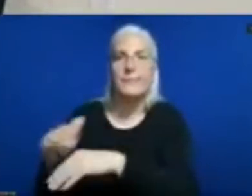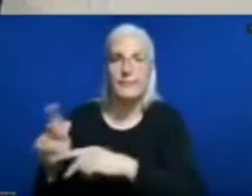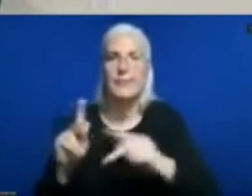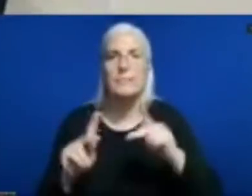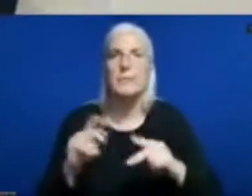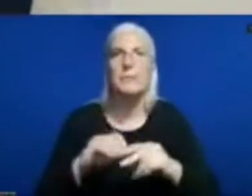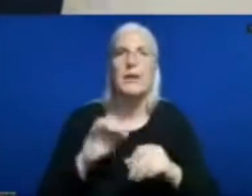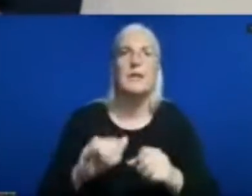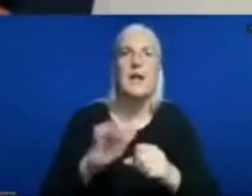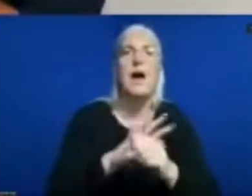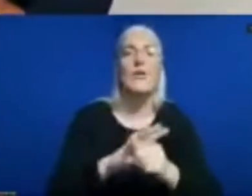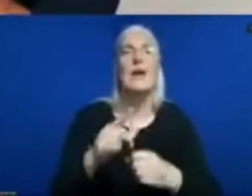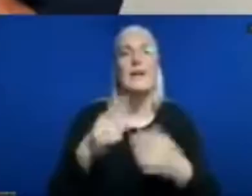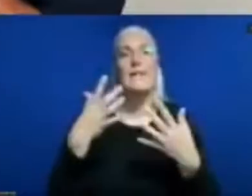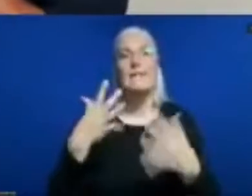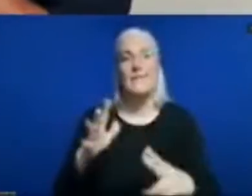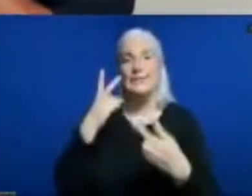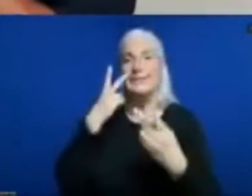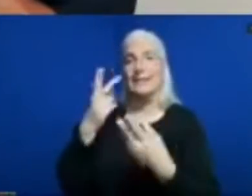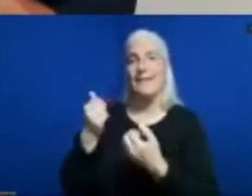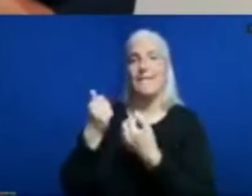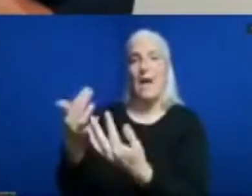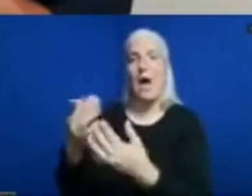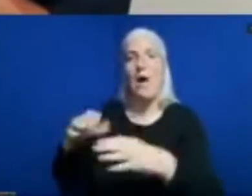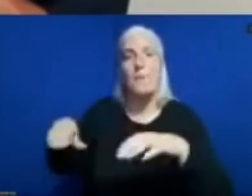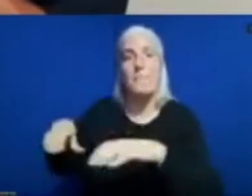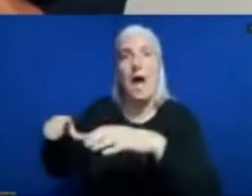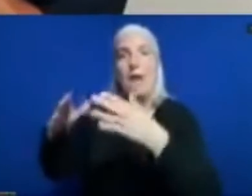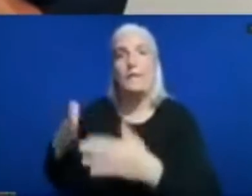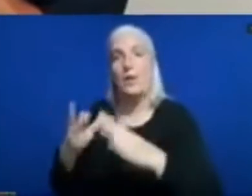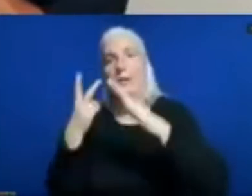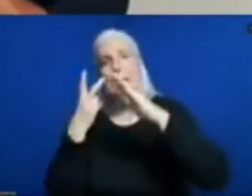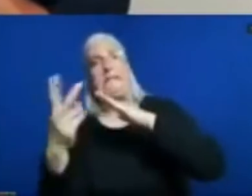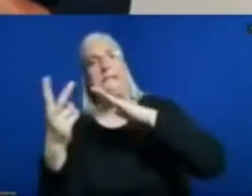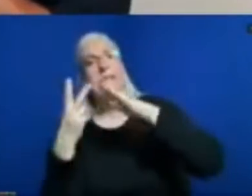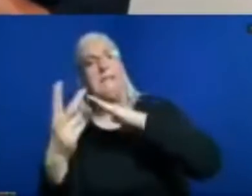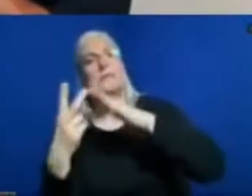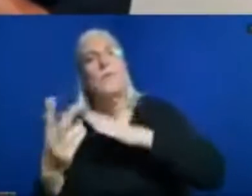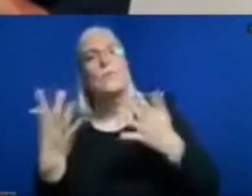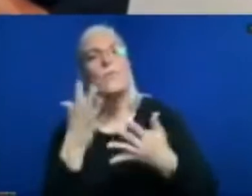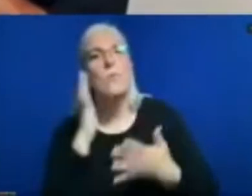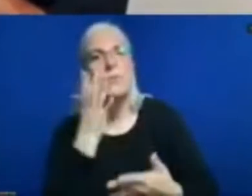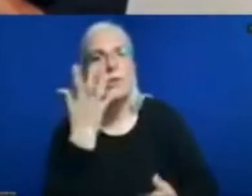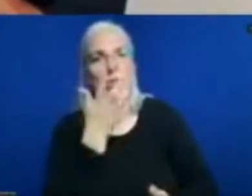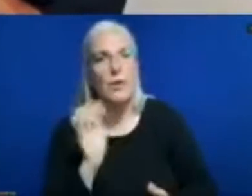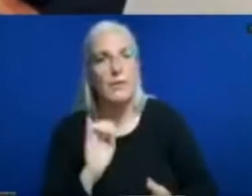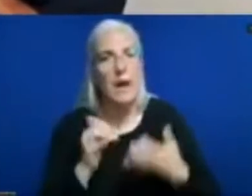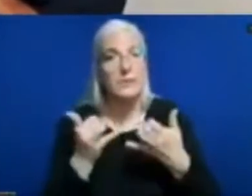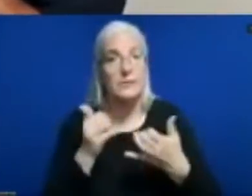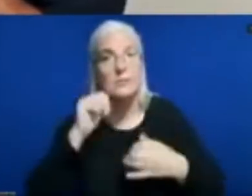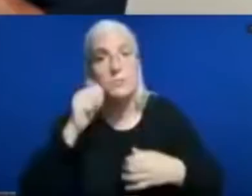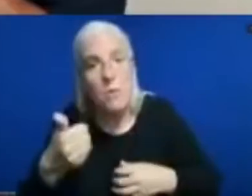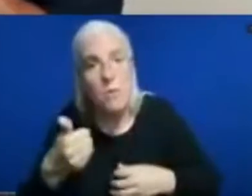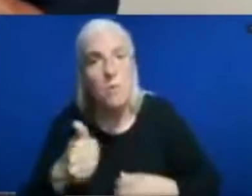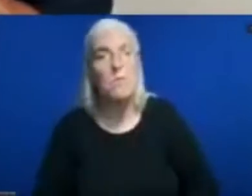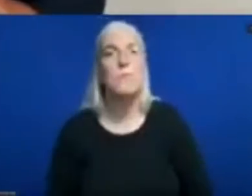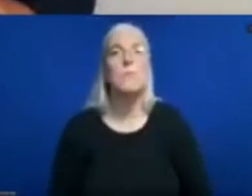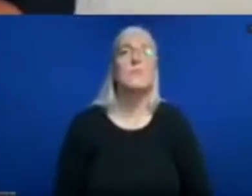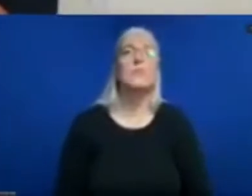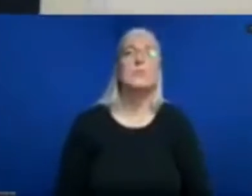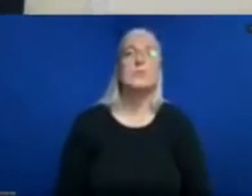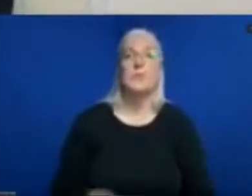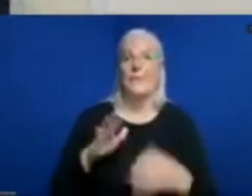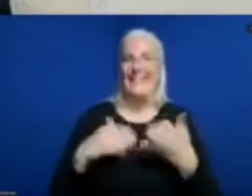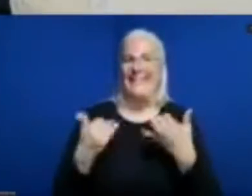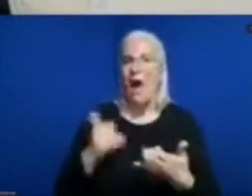the during his fire behavior analyst discussion. So I'll hit some of the highlights with that and what we're going to